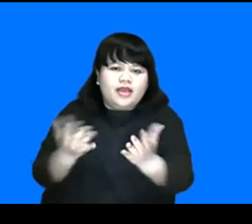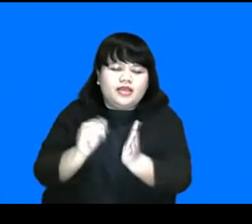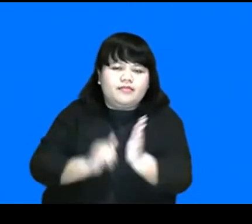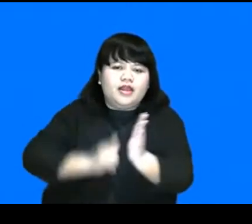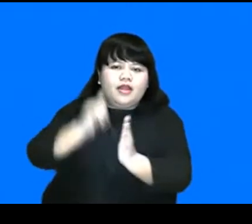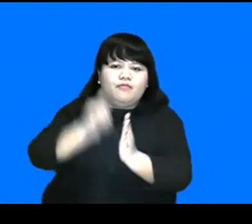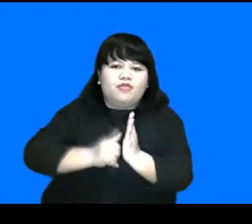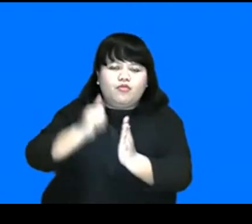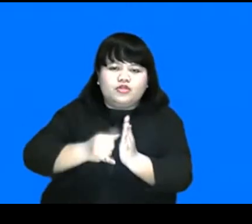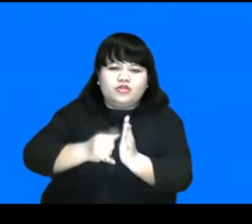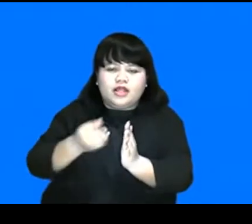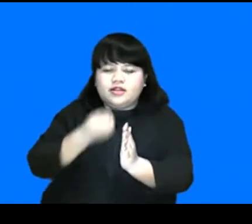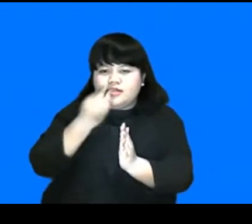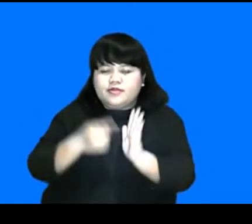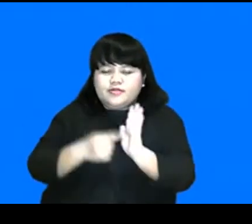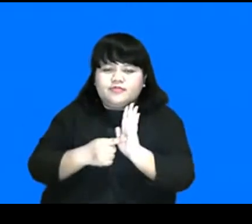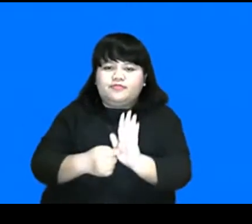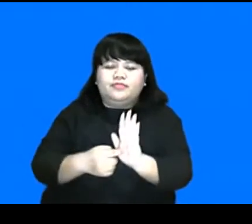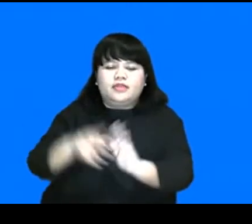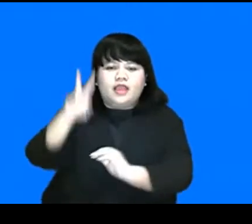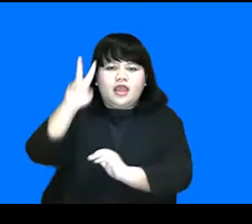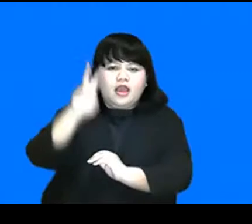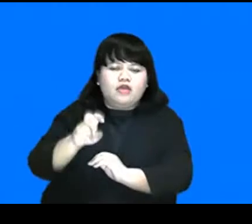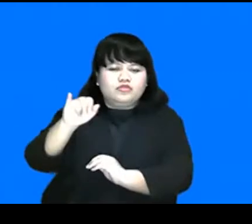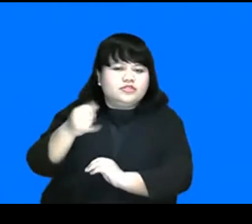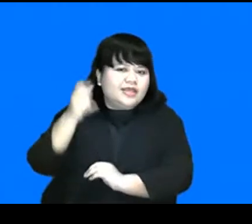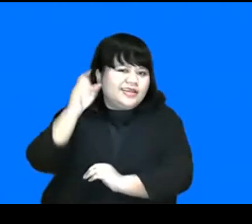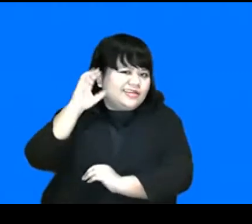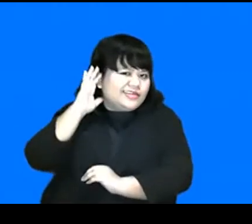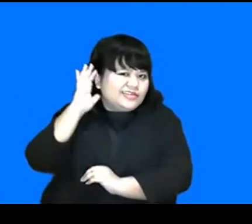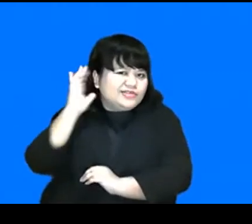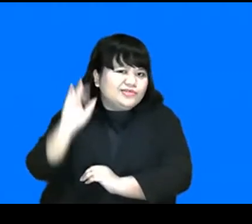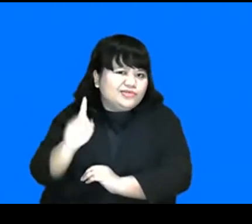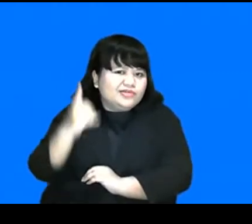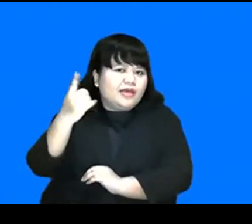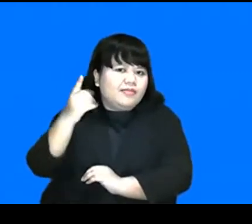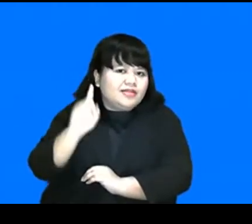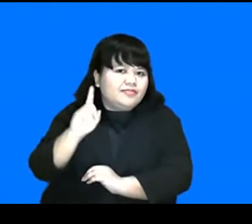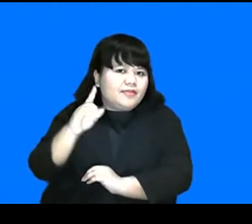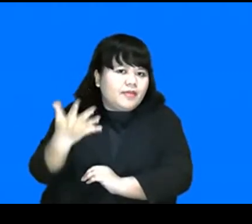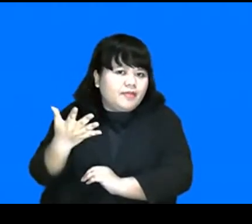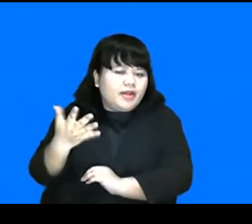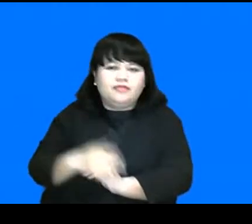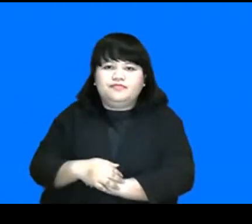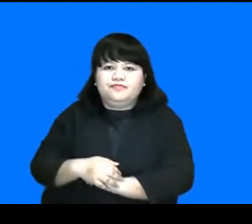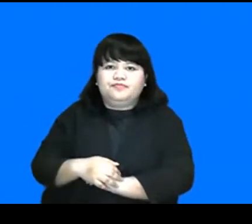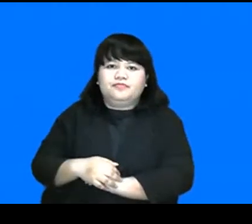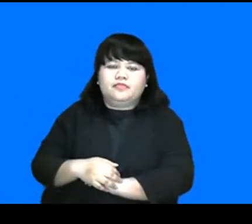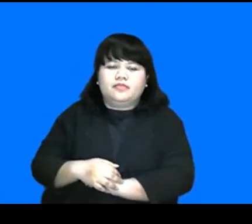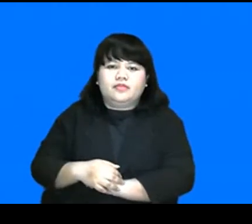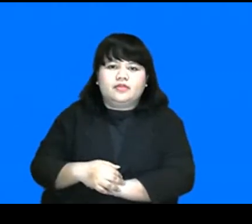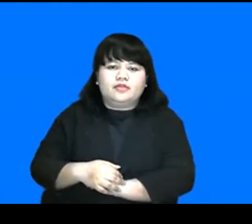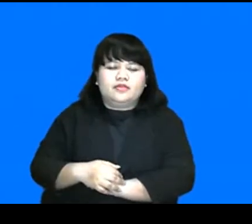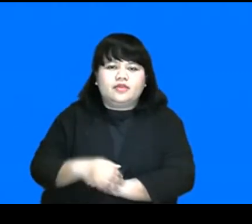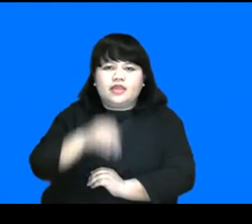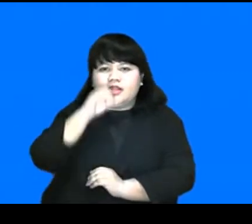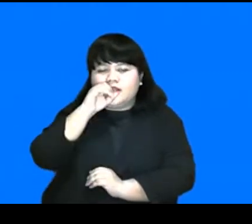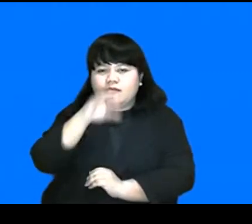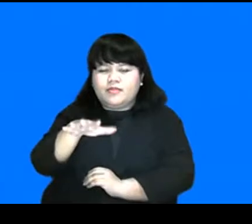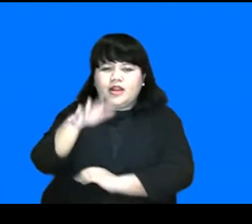main issue. Because like it has been highlighted by the panelists that